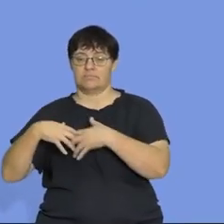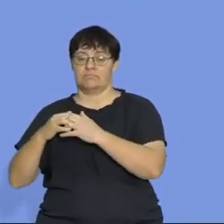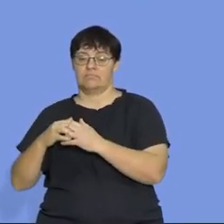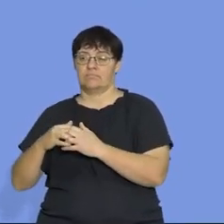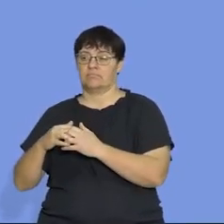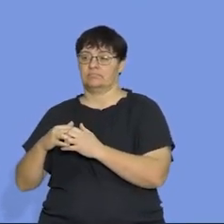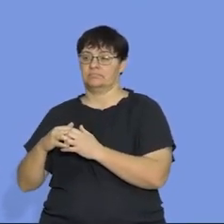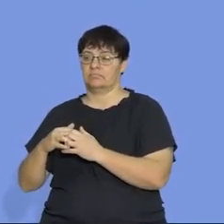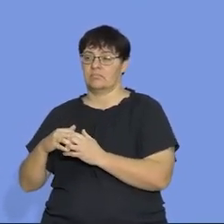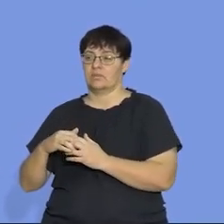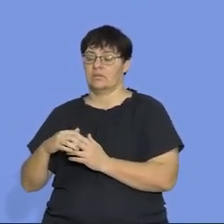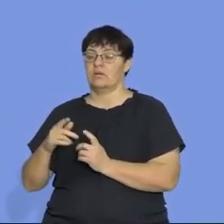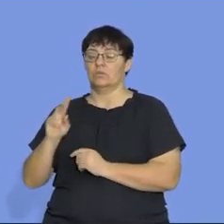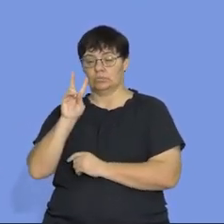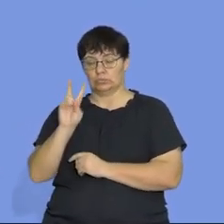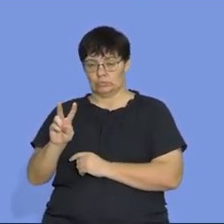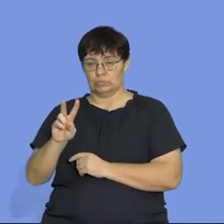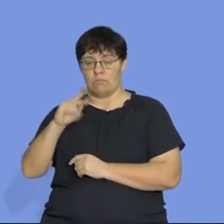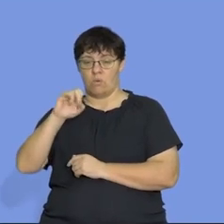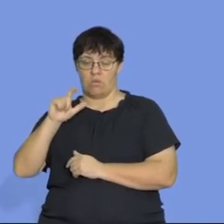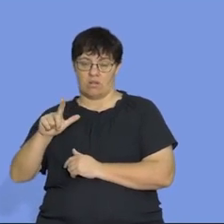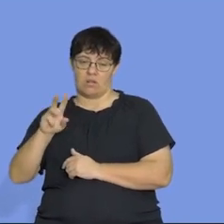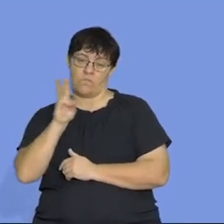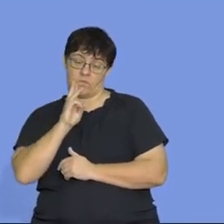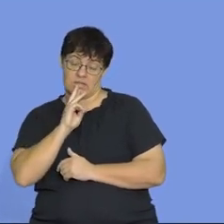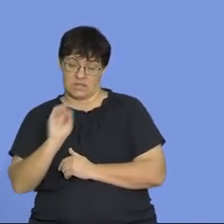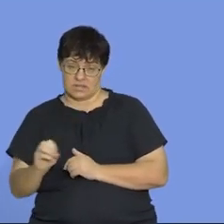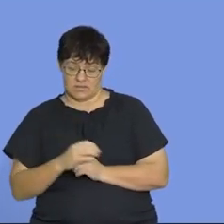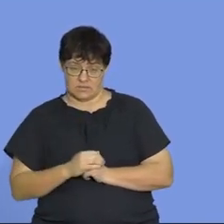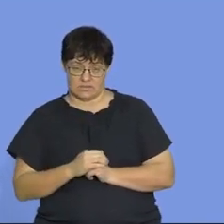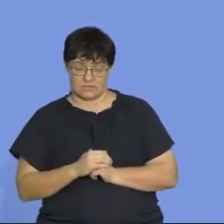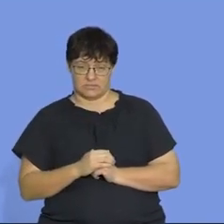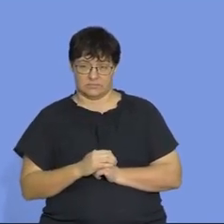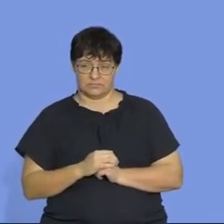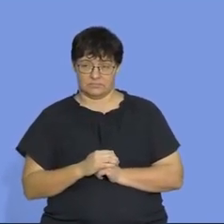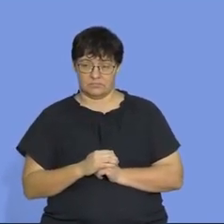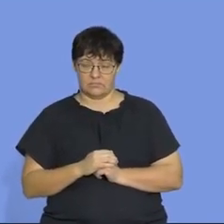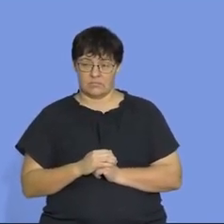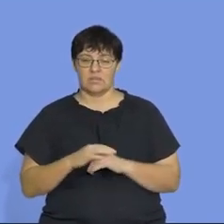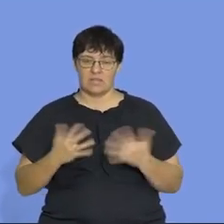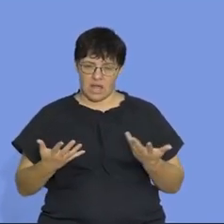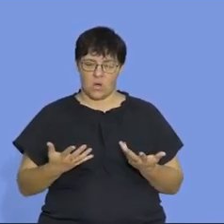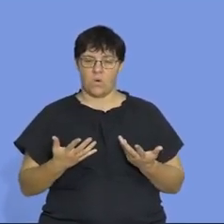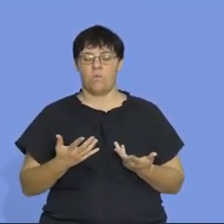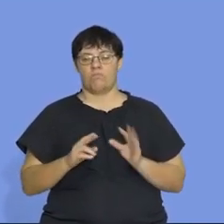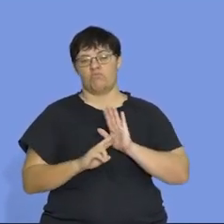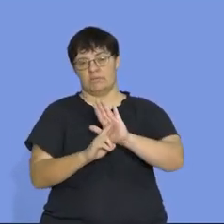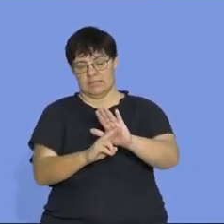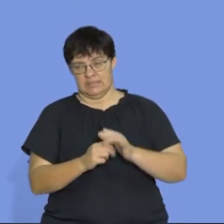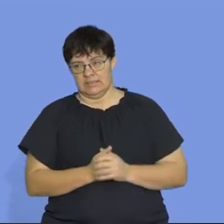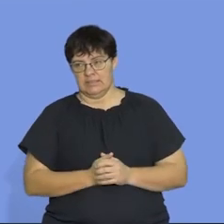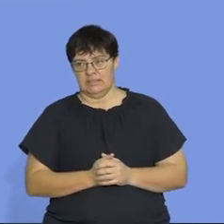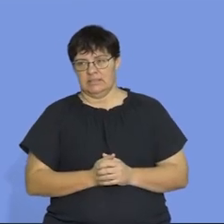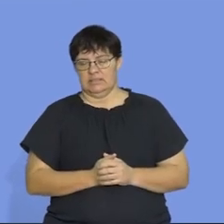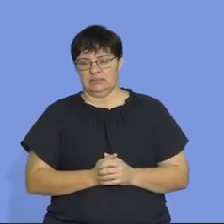Right, we have something like this, right? This is the as we would represent it, okay? So if